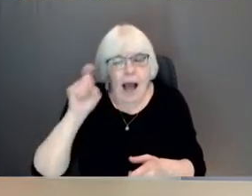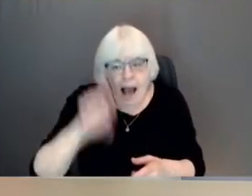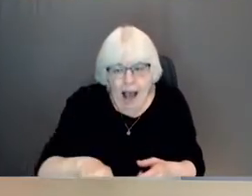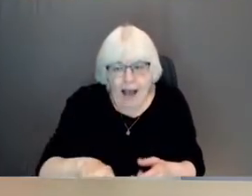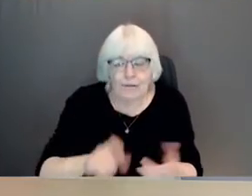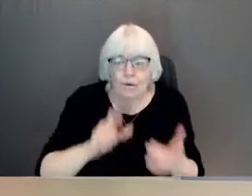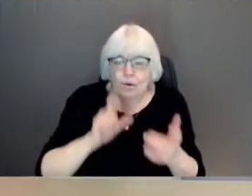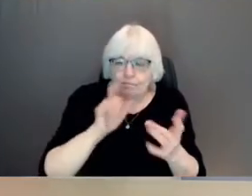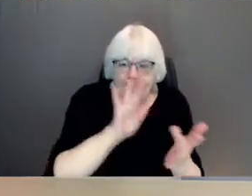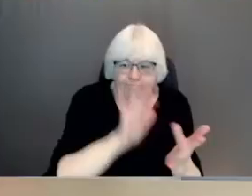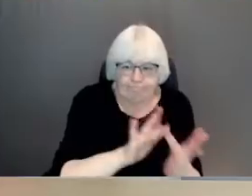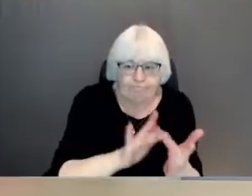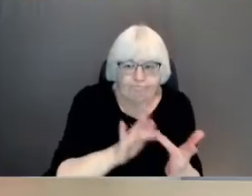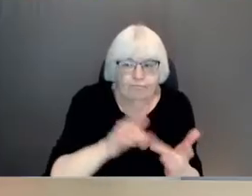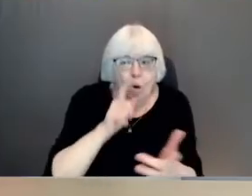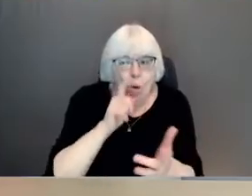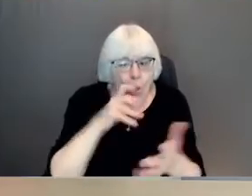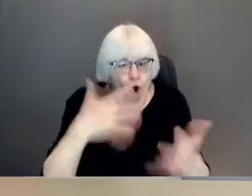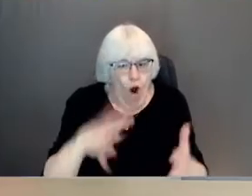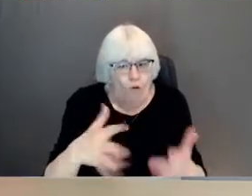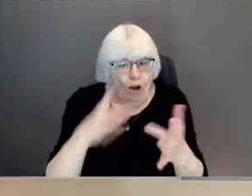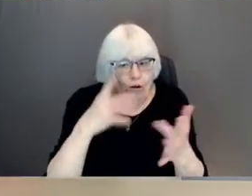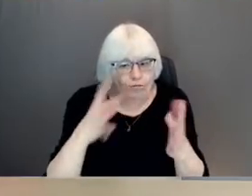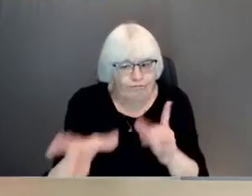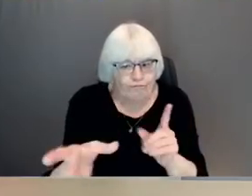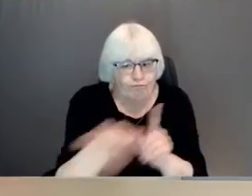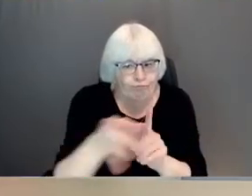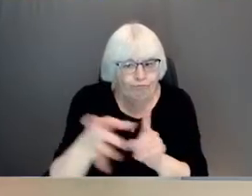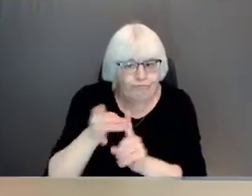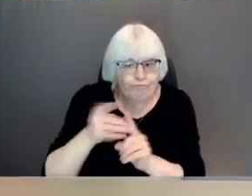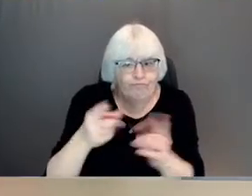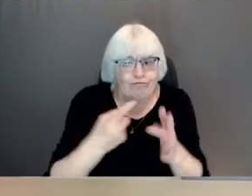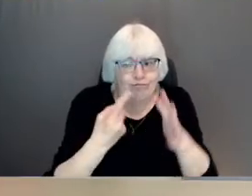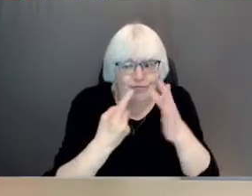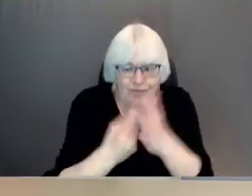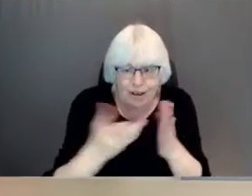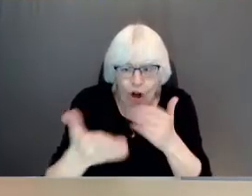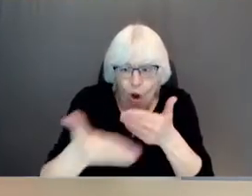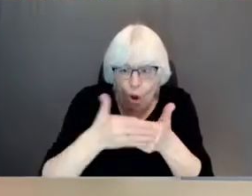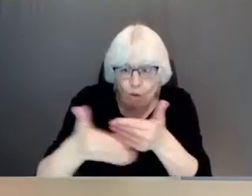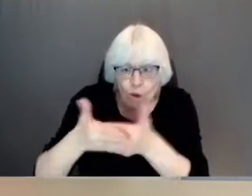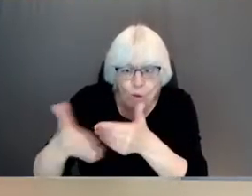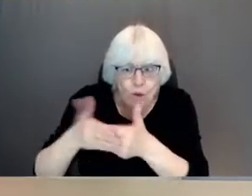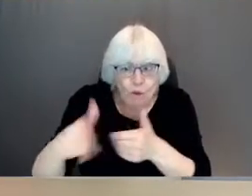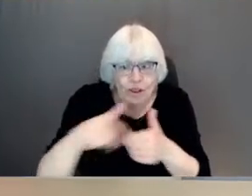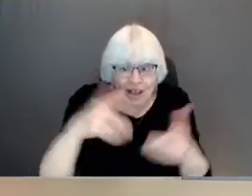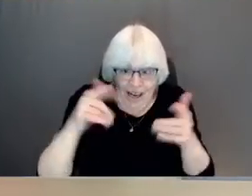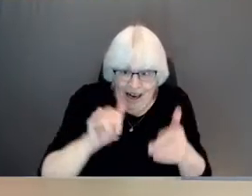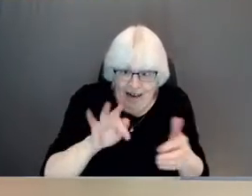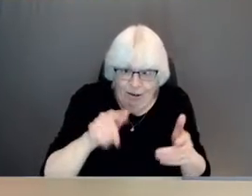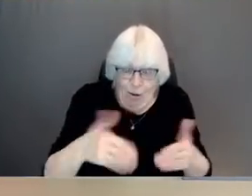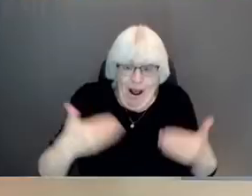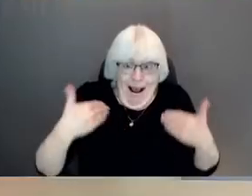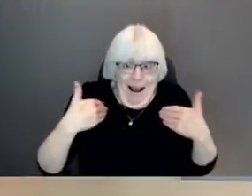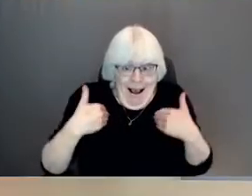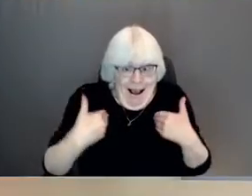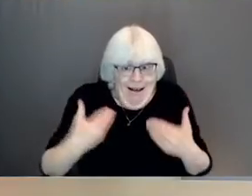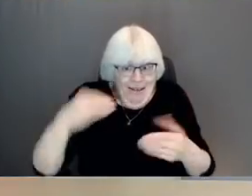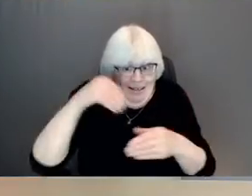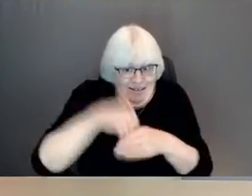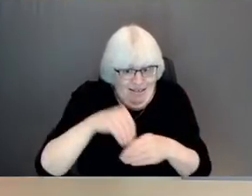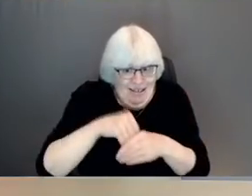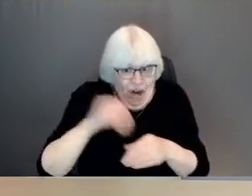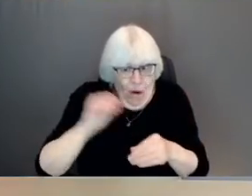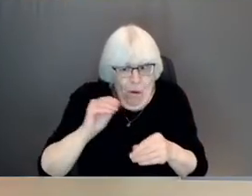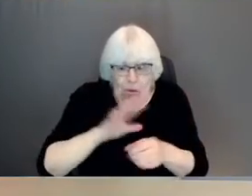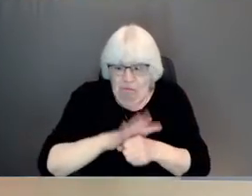not symptomatic, you can still spread it to other people. Detailed information, including a question and answer regarding